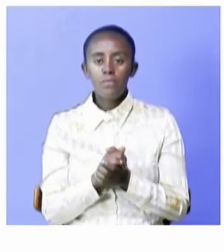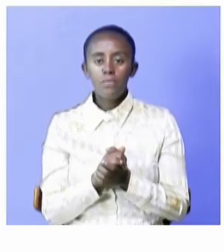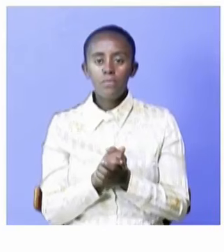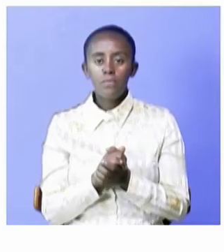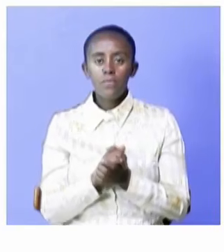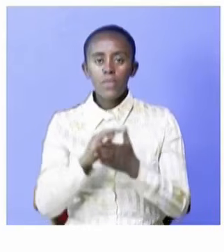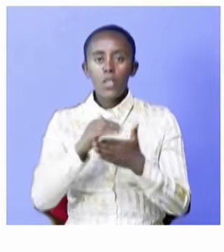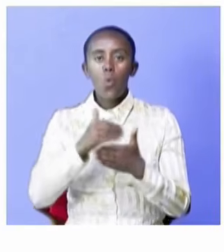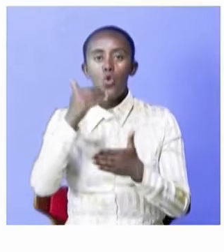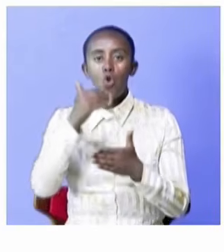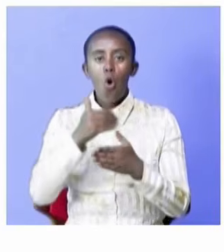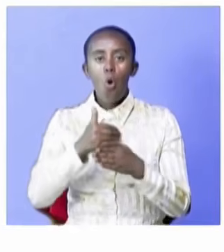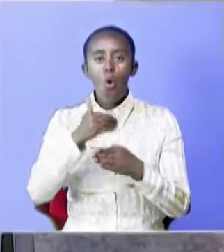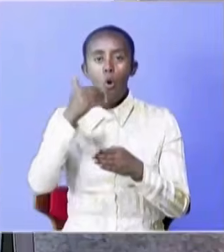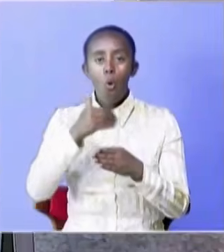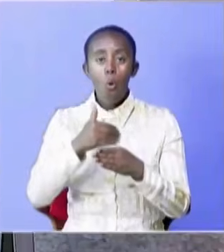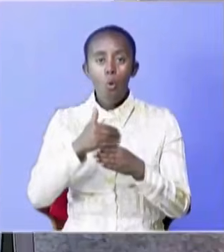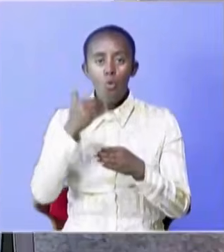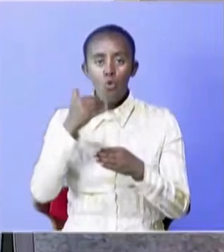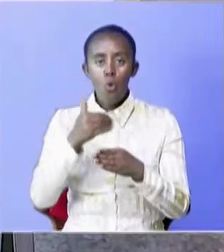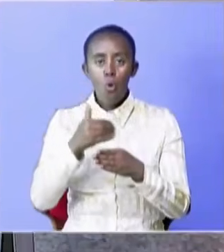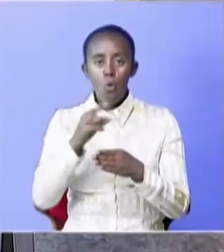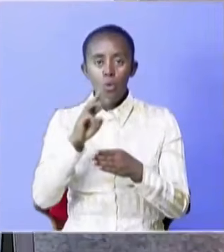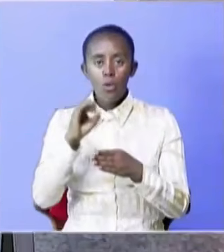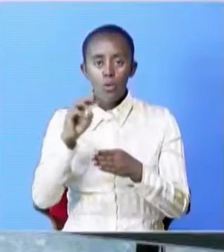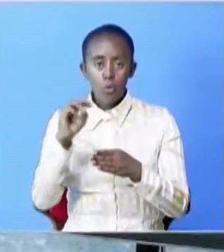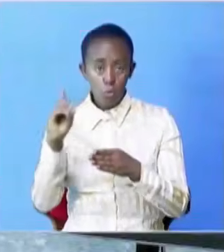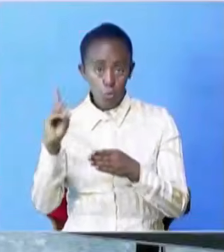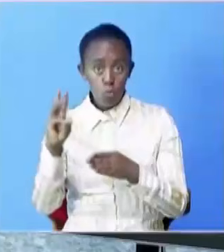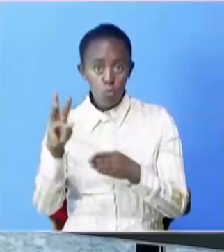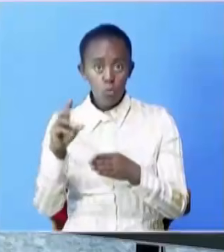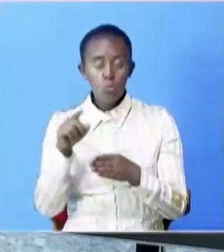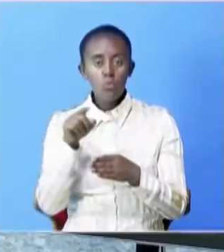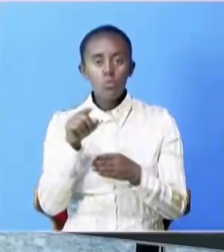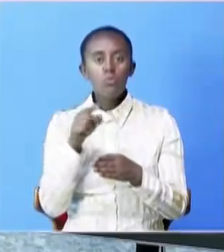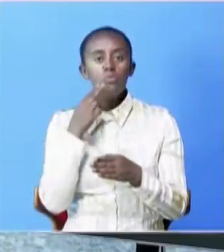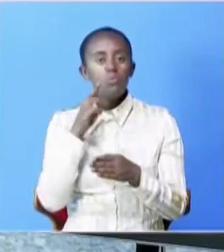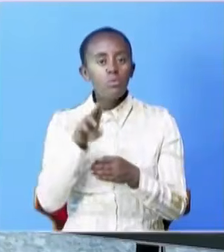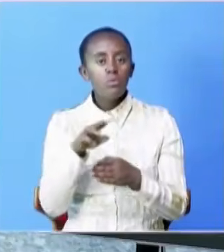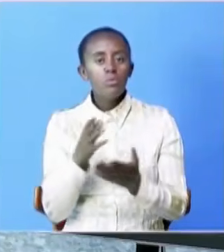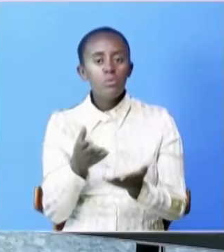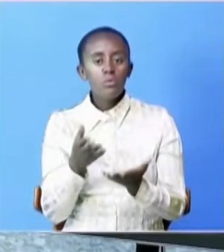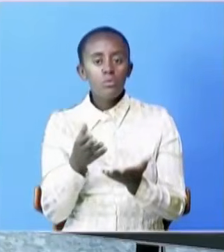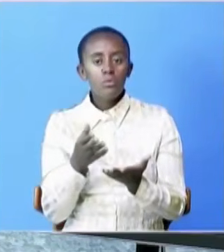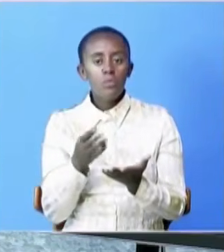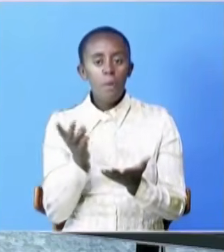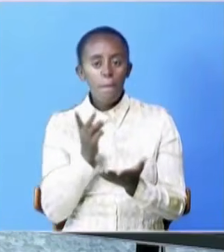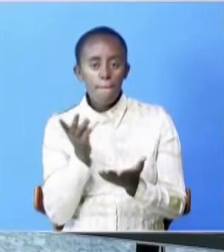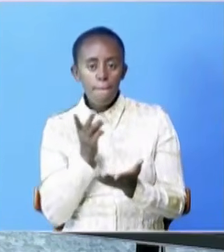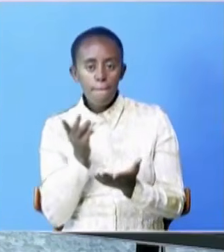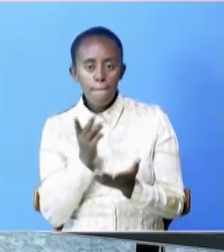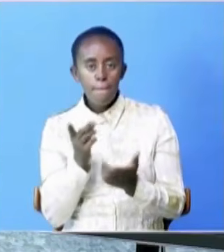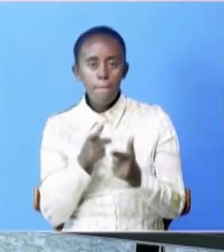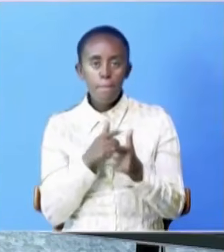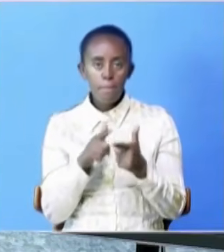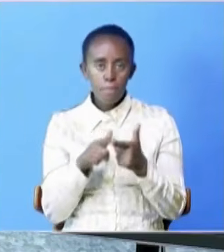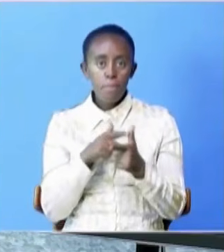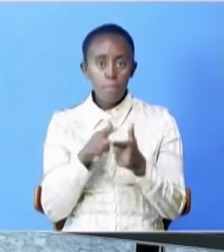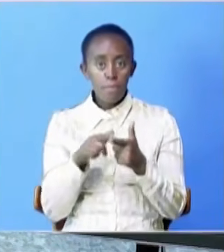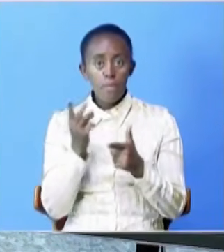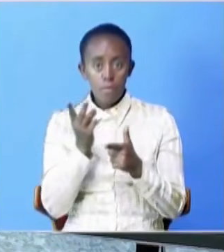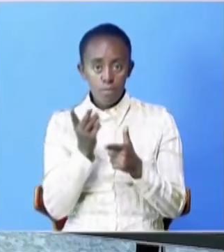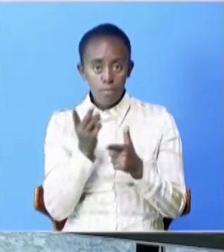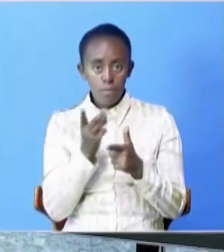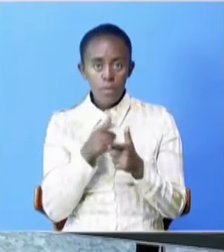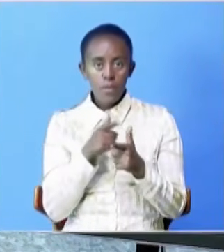the windows. This is an instruction. It has both uses. It